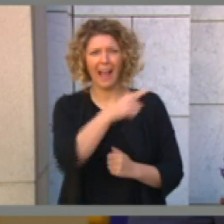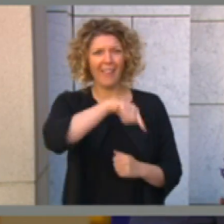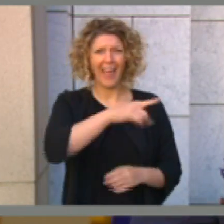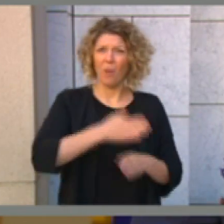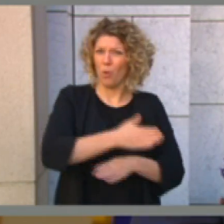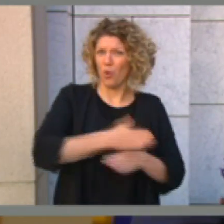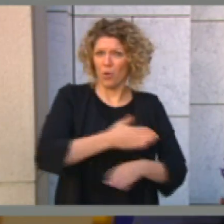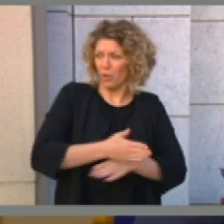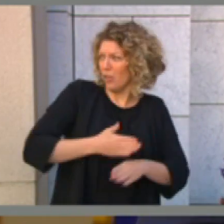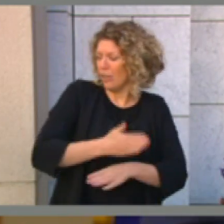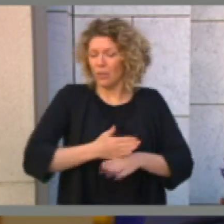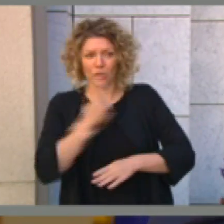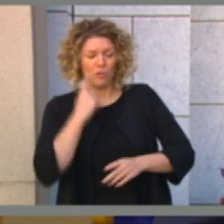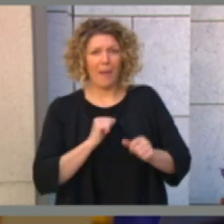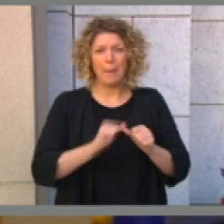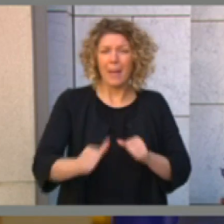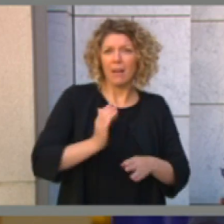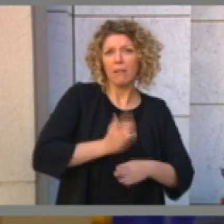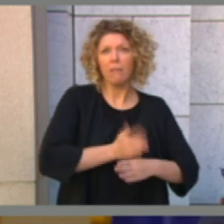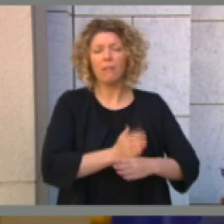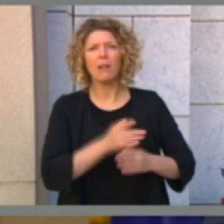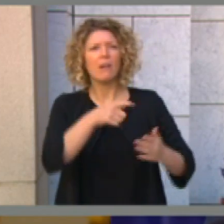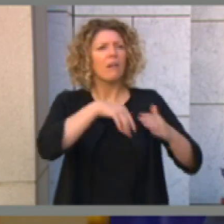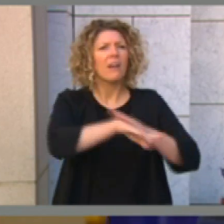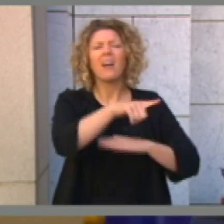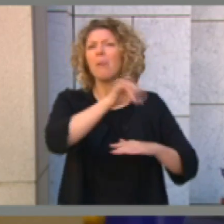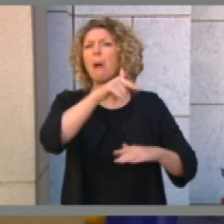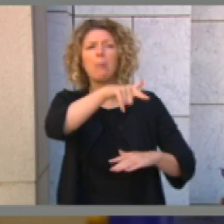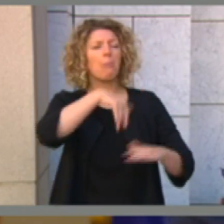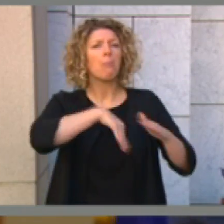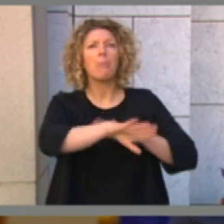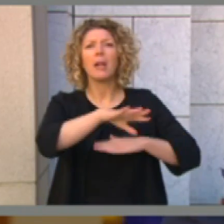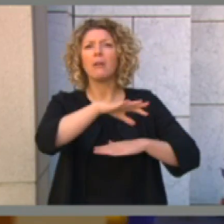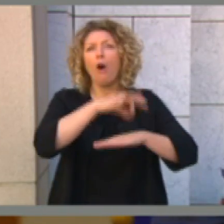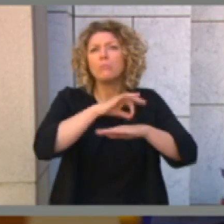They're doing their best. Whether they're at a testing clinic this morning, whether